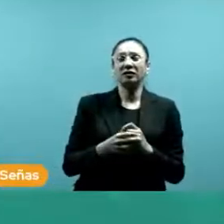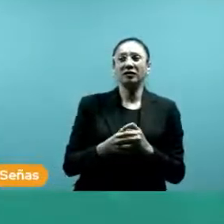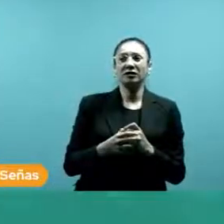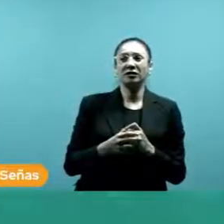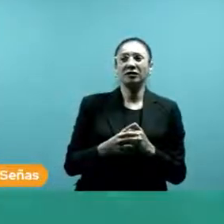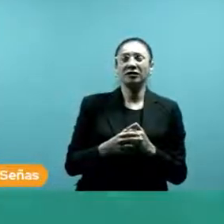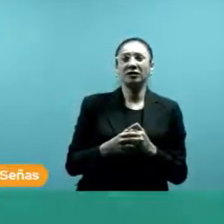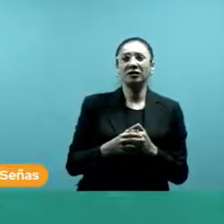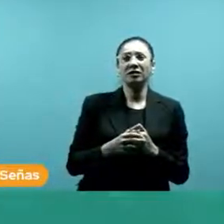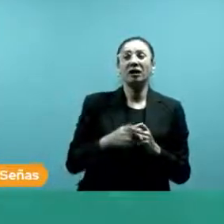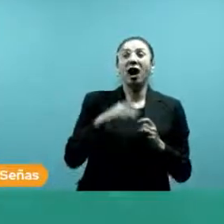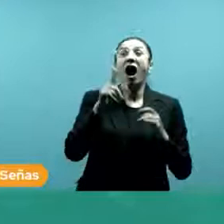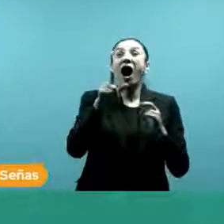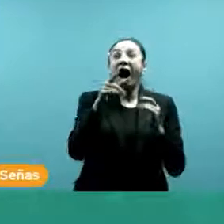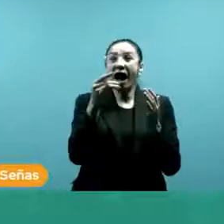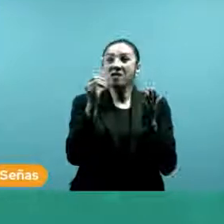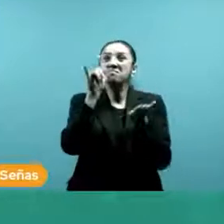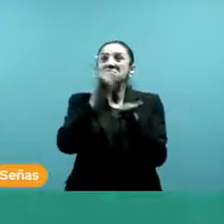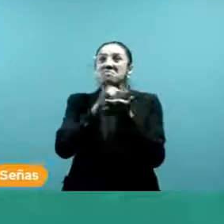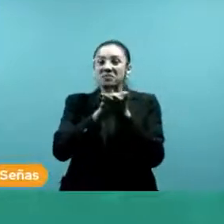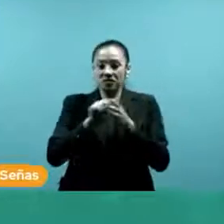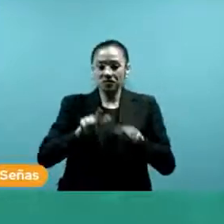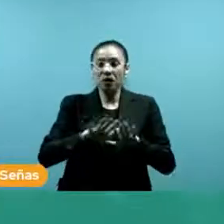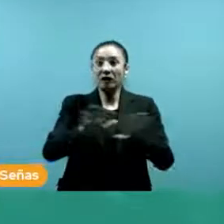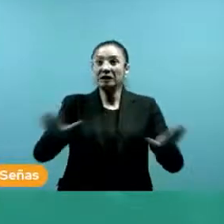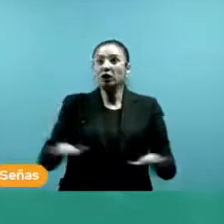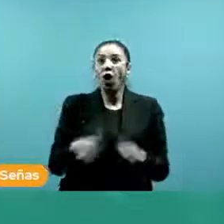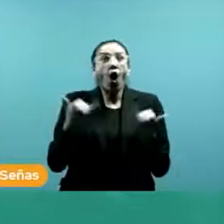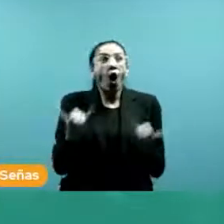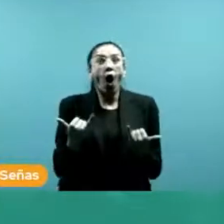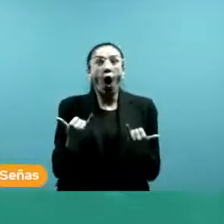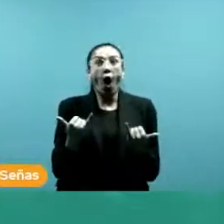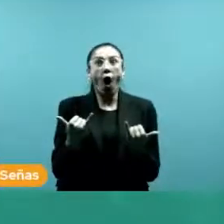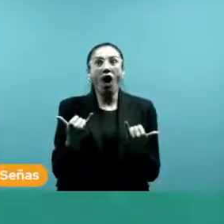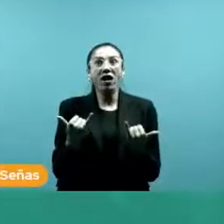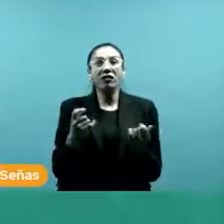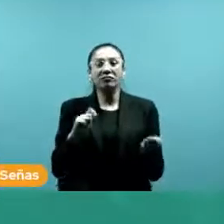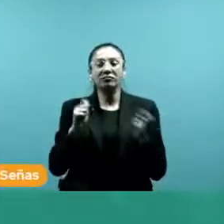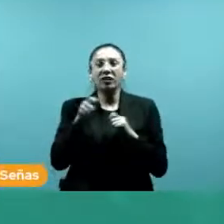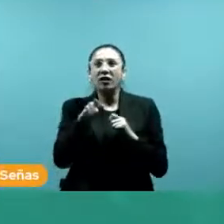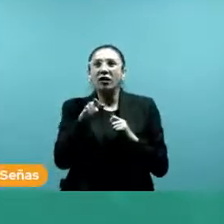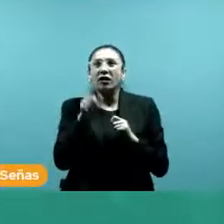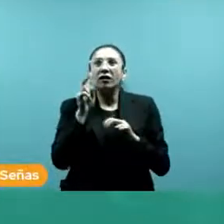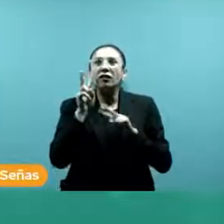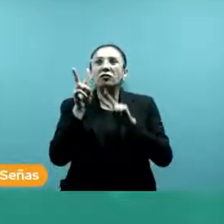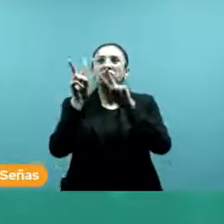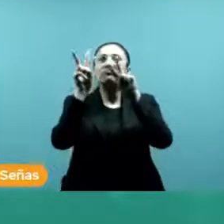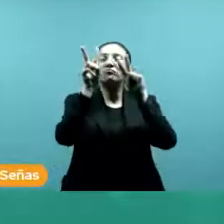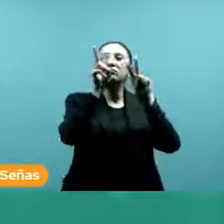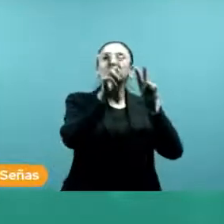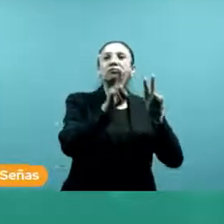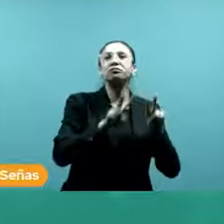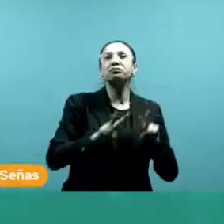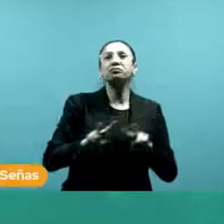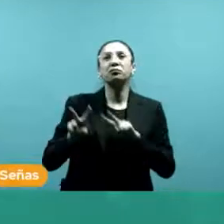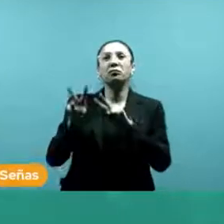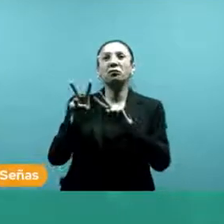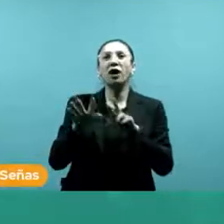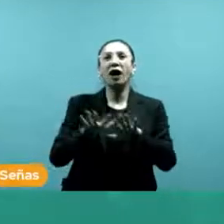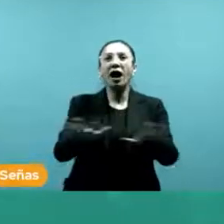So this is the role of the memorial to look at this history, to study this